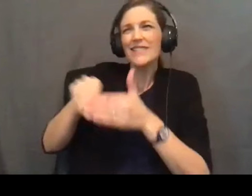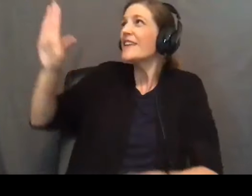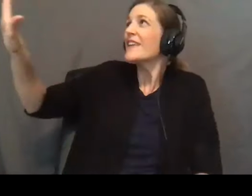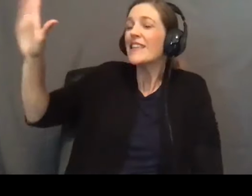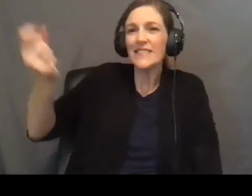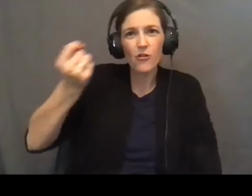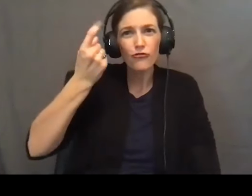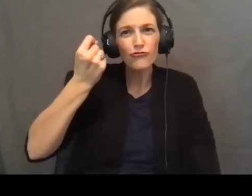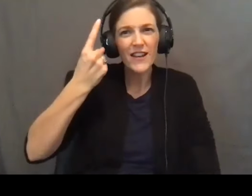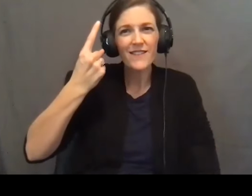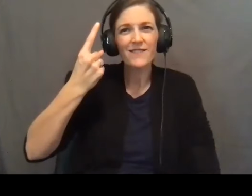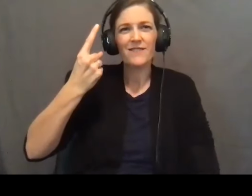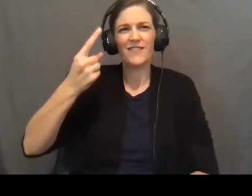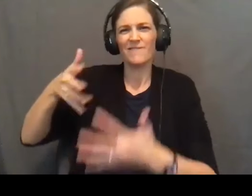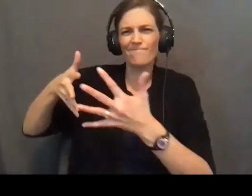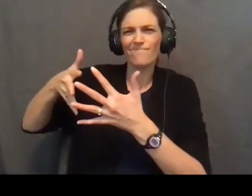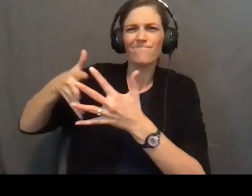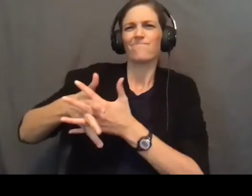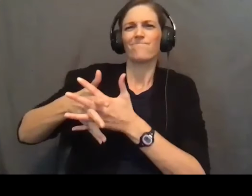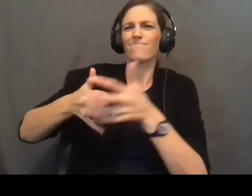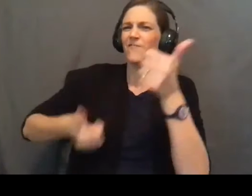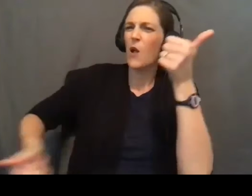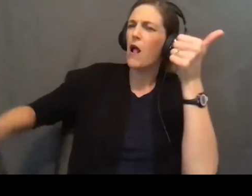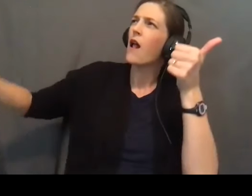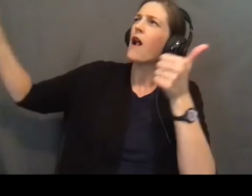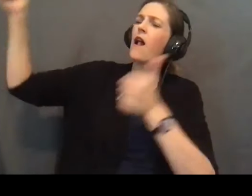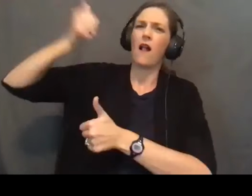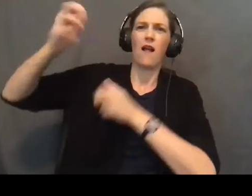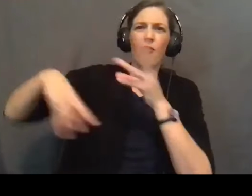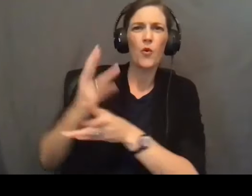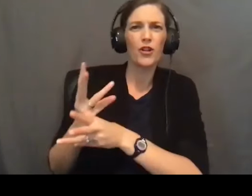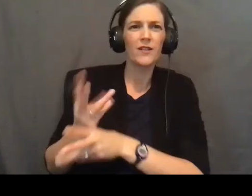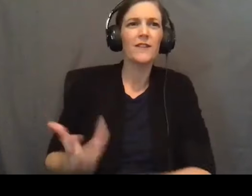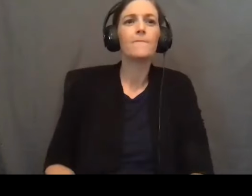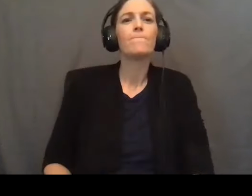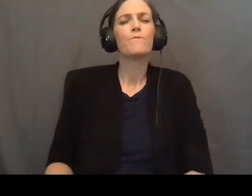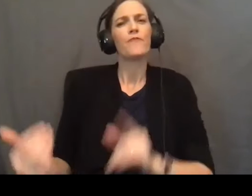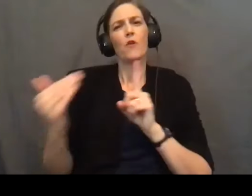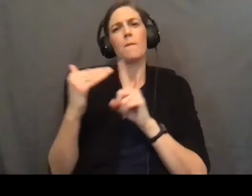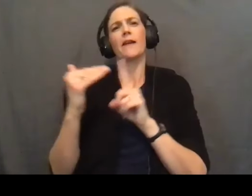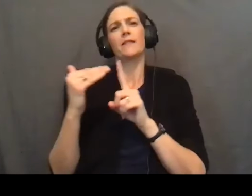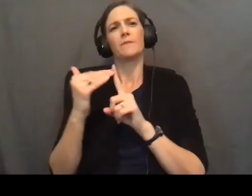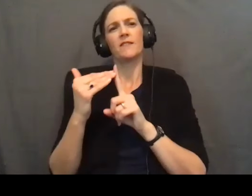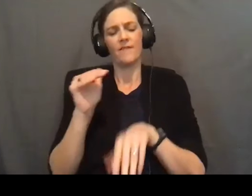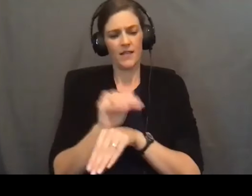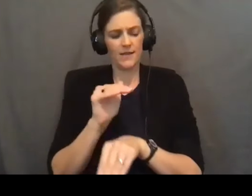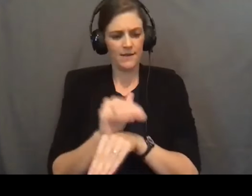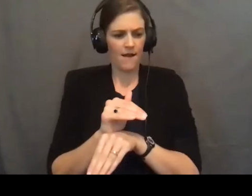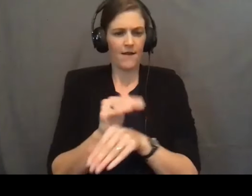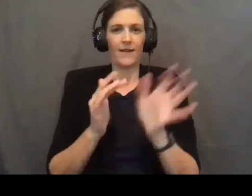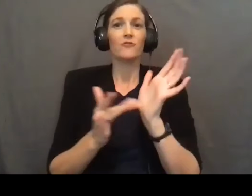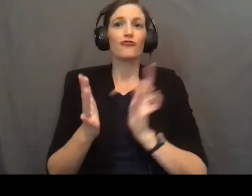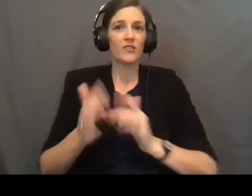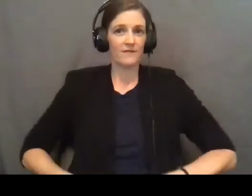that's anchored so far above this world. You know, it reminds me of a night in Jesus'